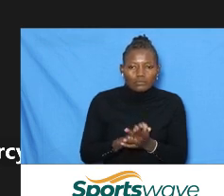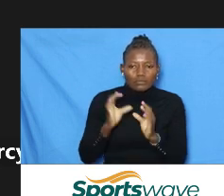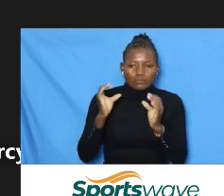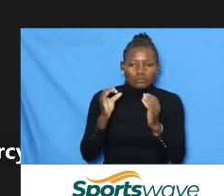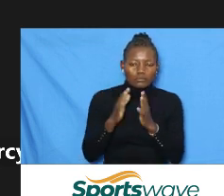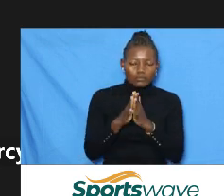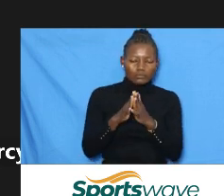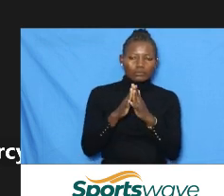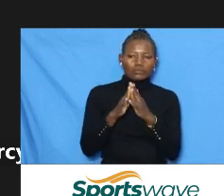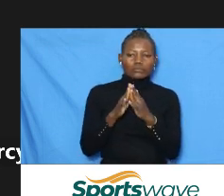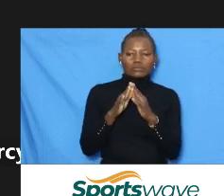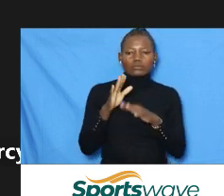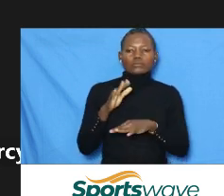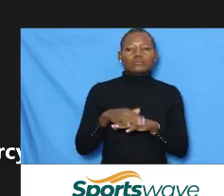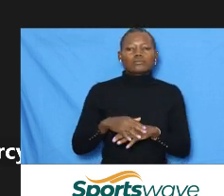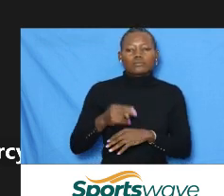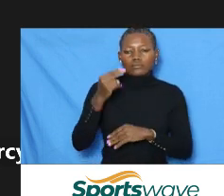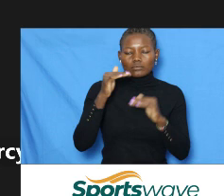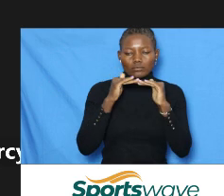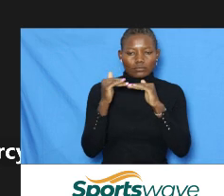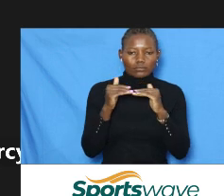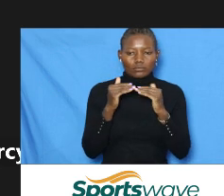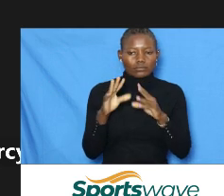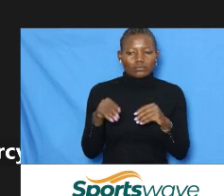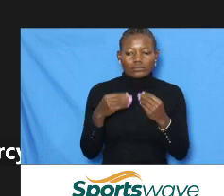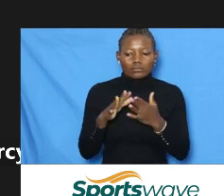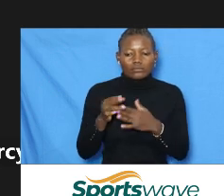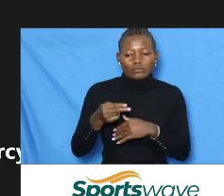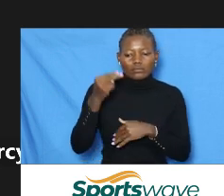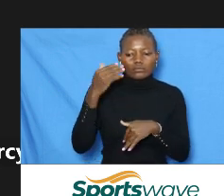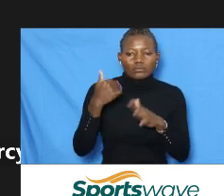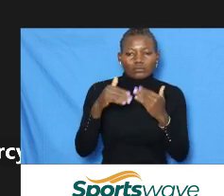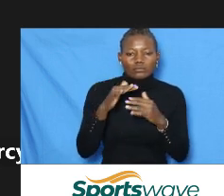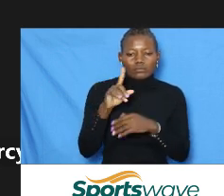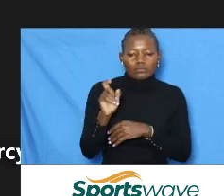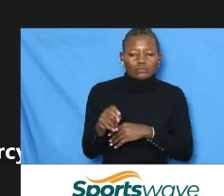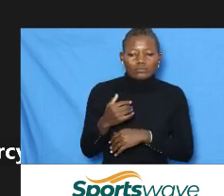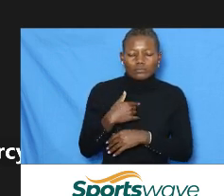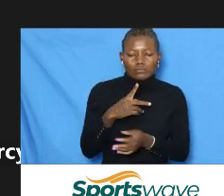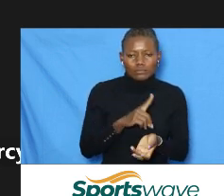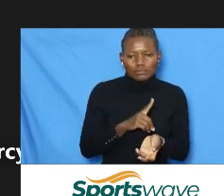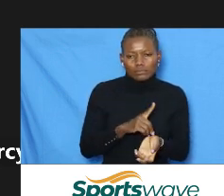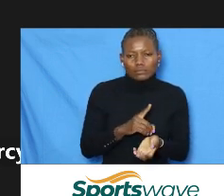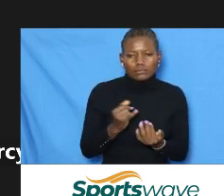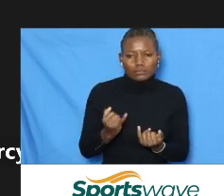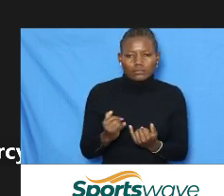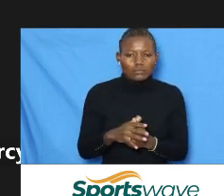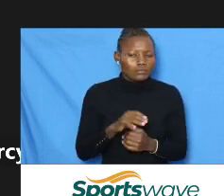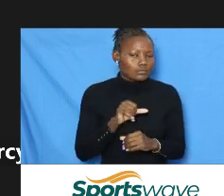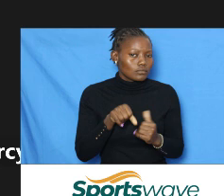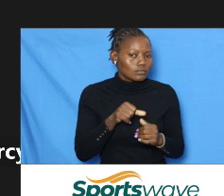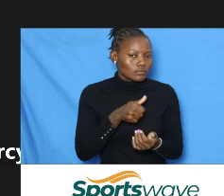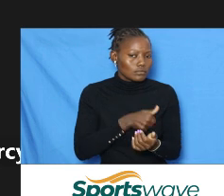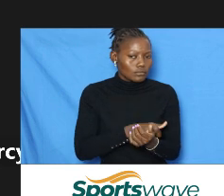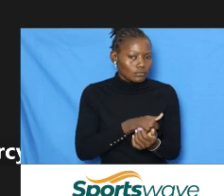is no capacity to give them a high performance team. My question, Dr. is around